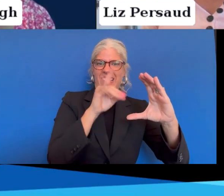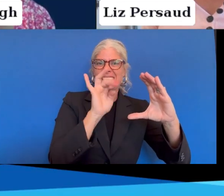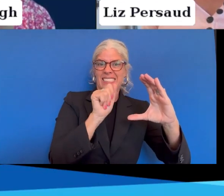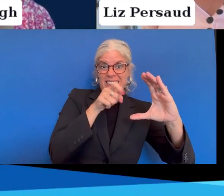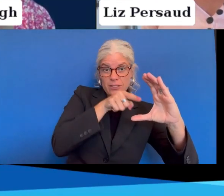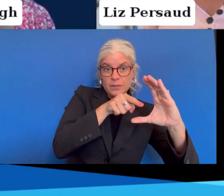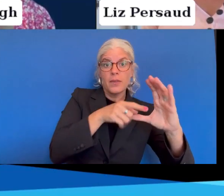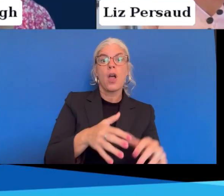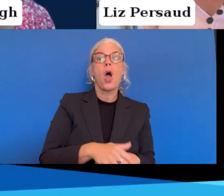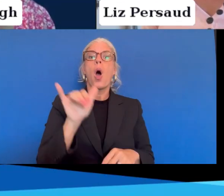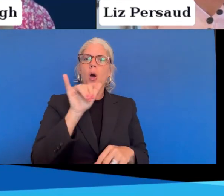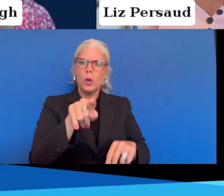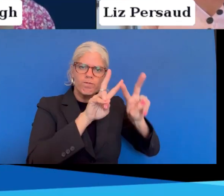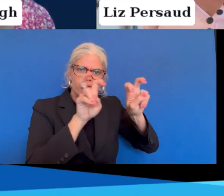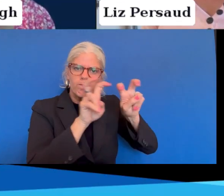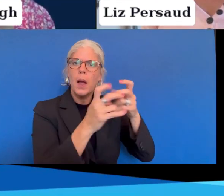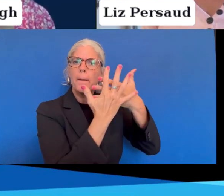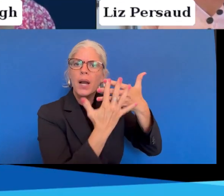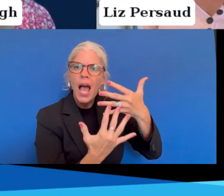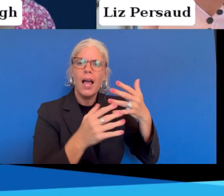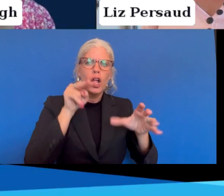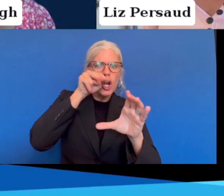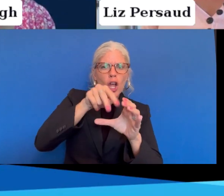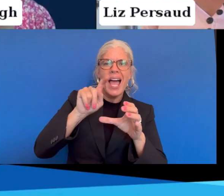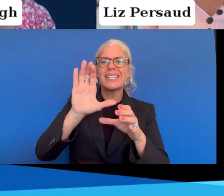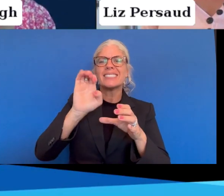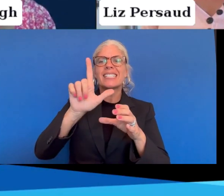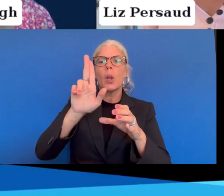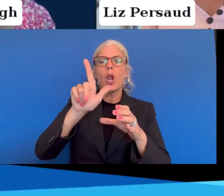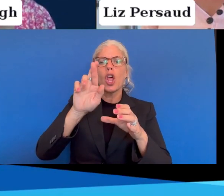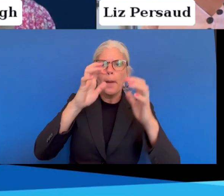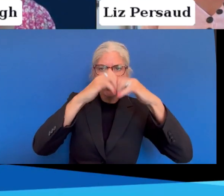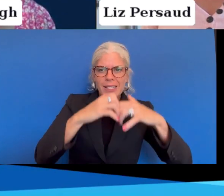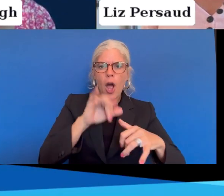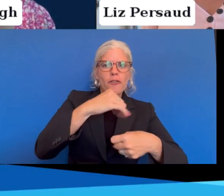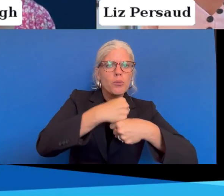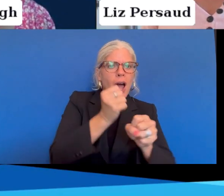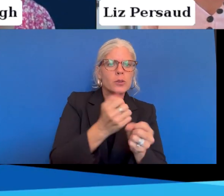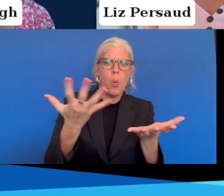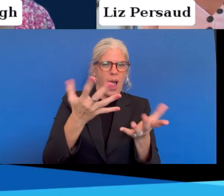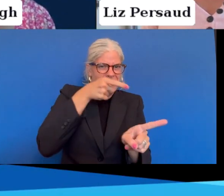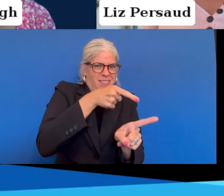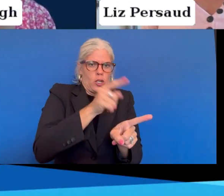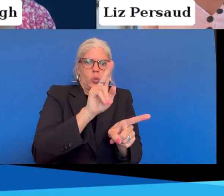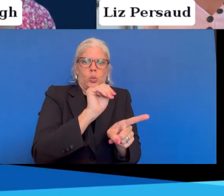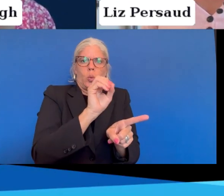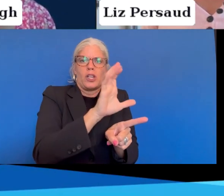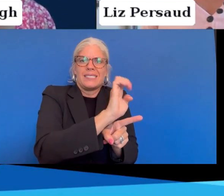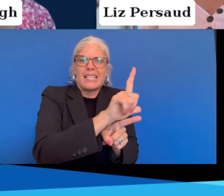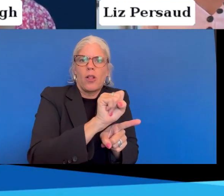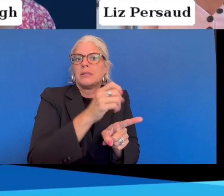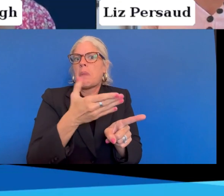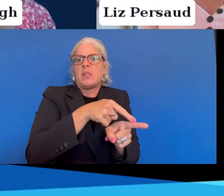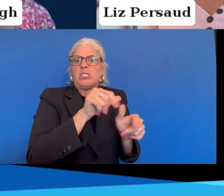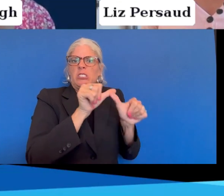There's also looking at sort of blood, looking at cellular breakdown products of what might be tumor cells. And